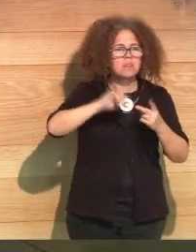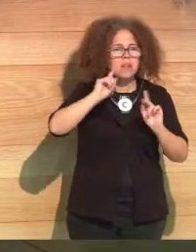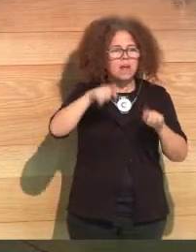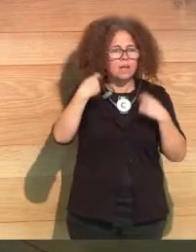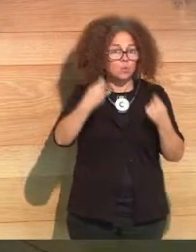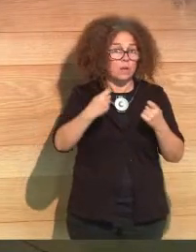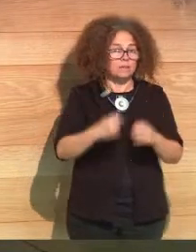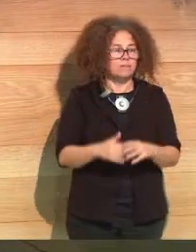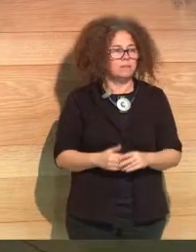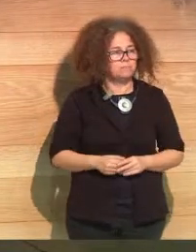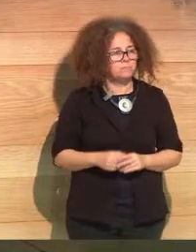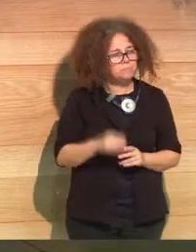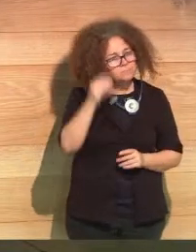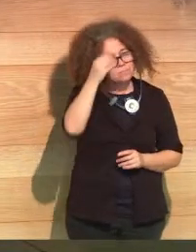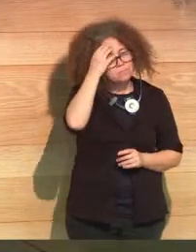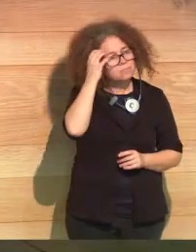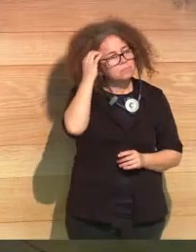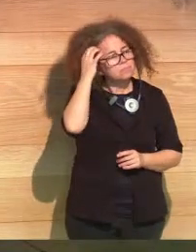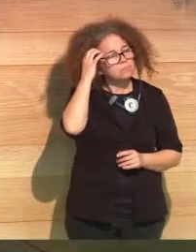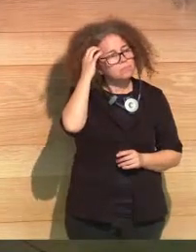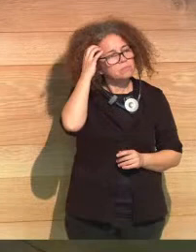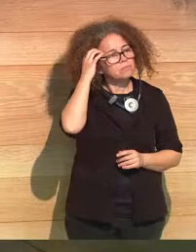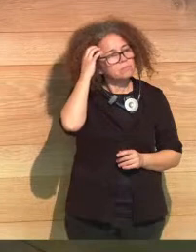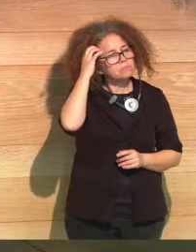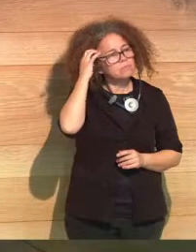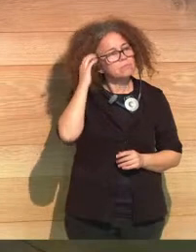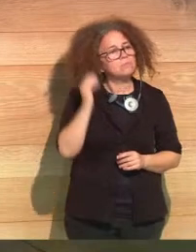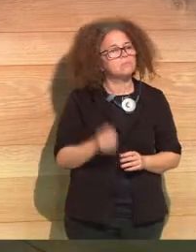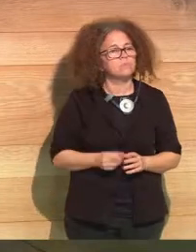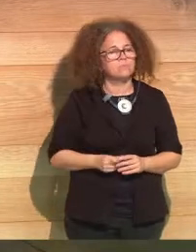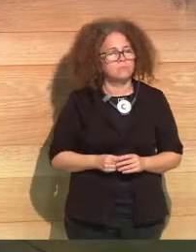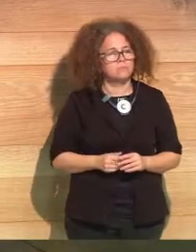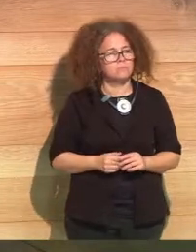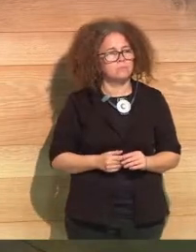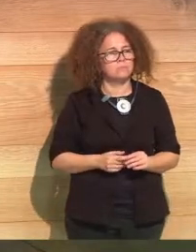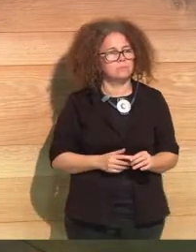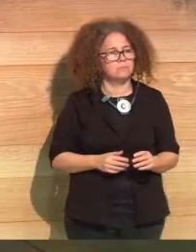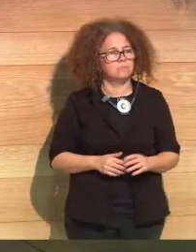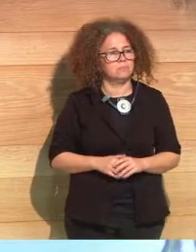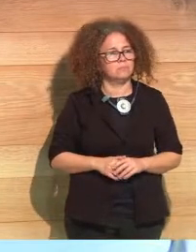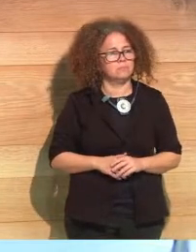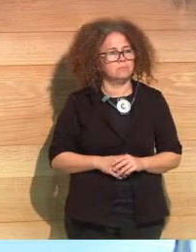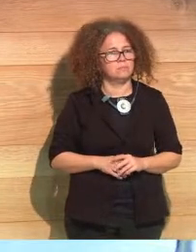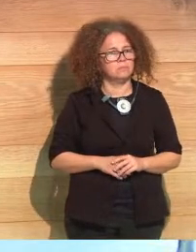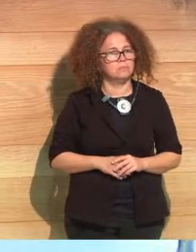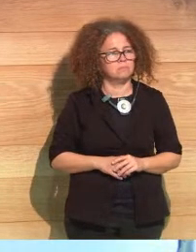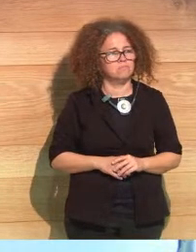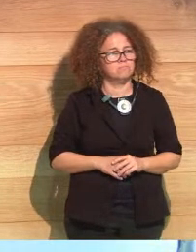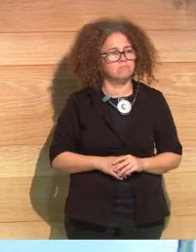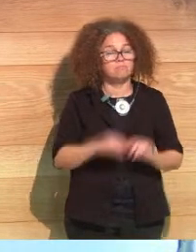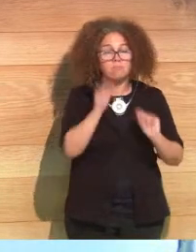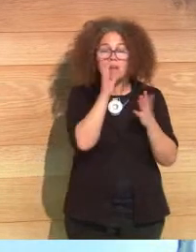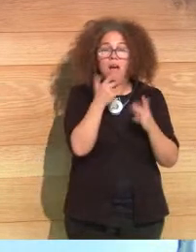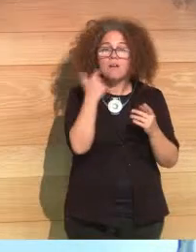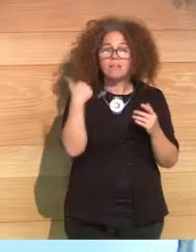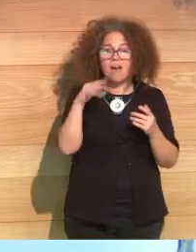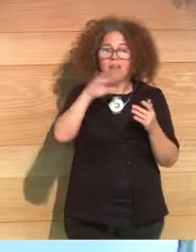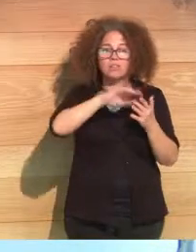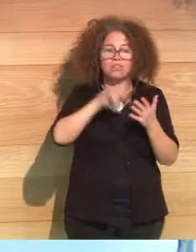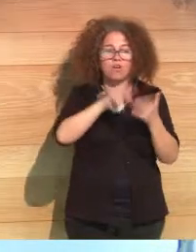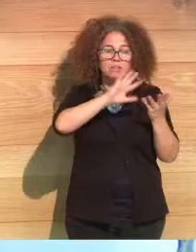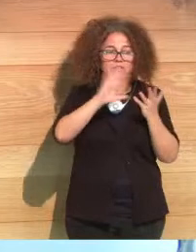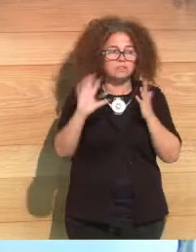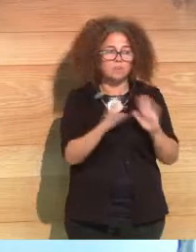I was mentioning this question of point of views. So now you are kind of entering the second part of the show, where